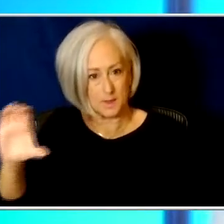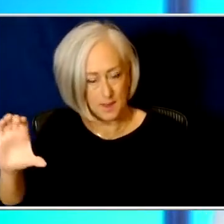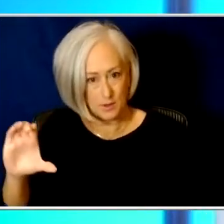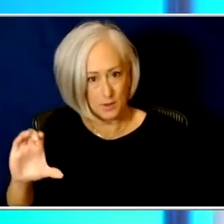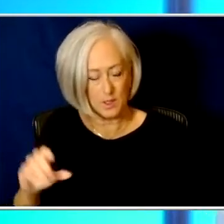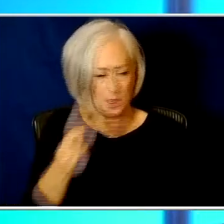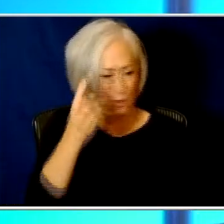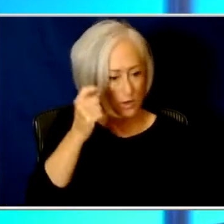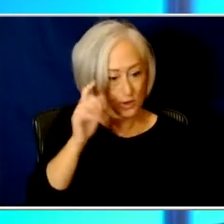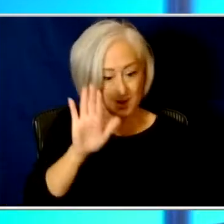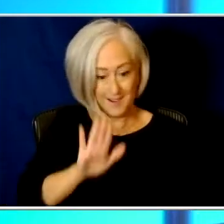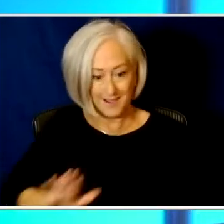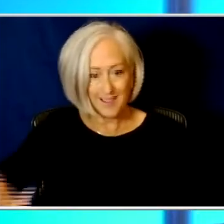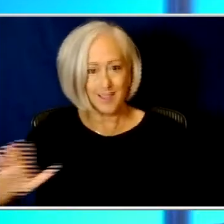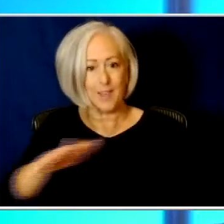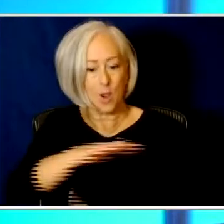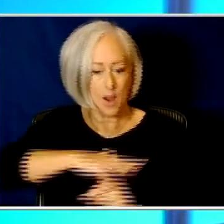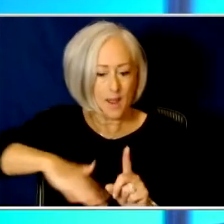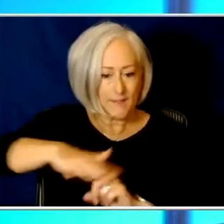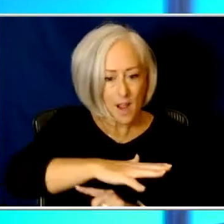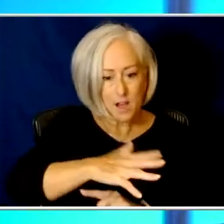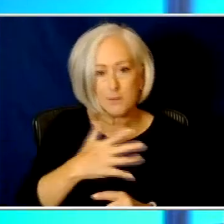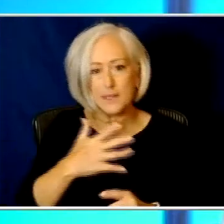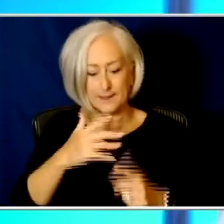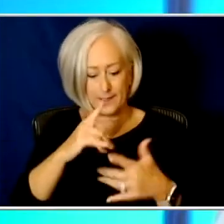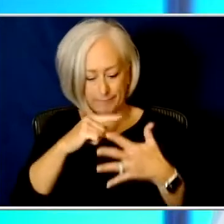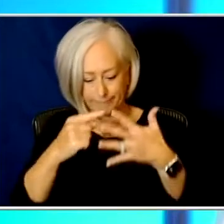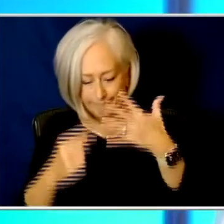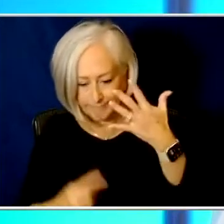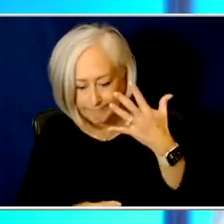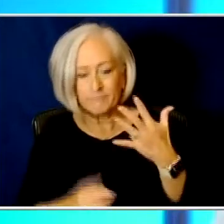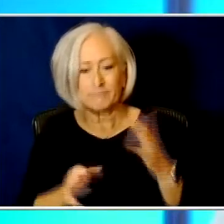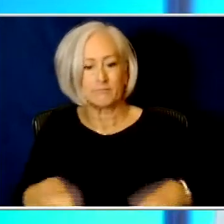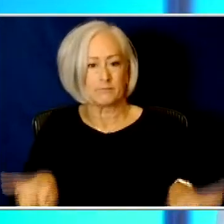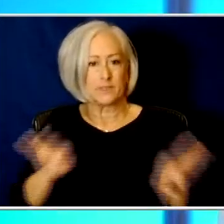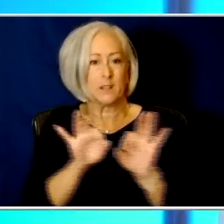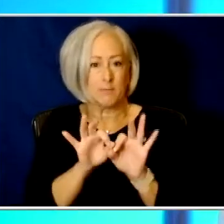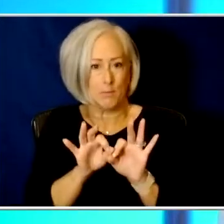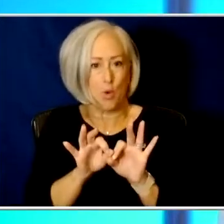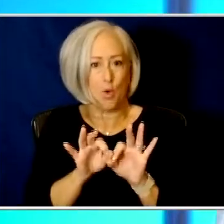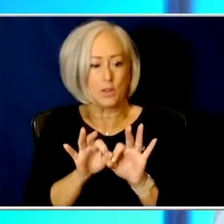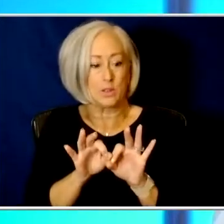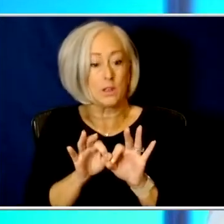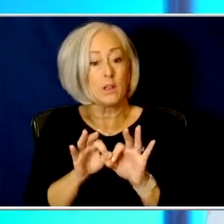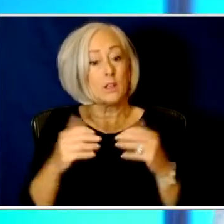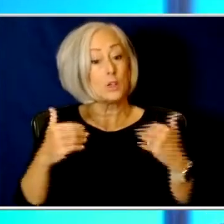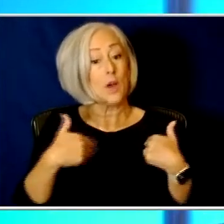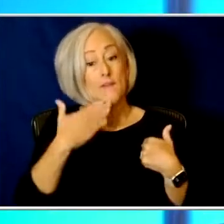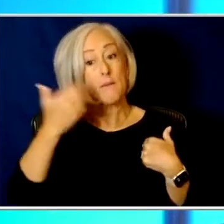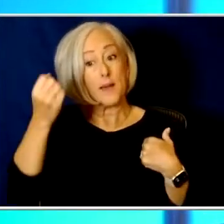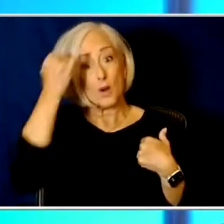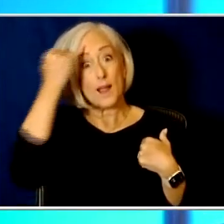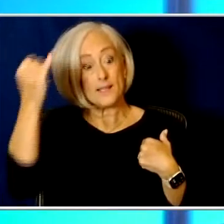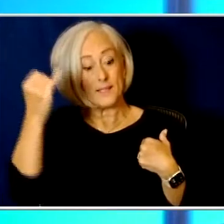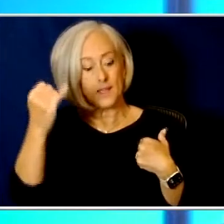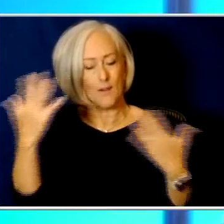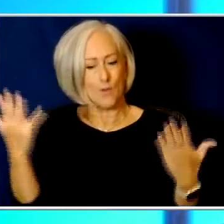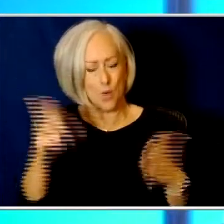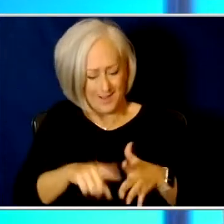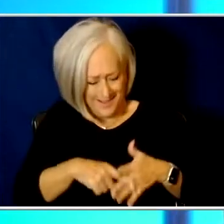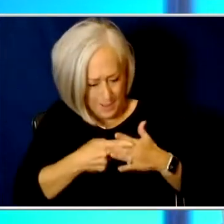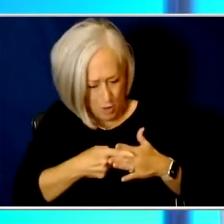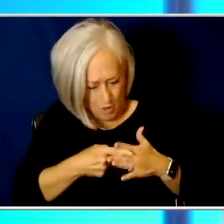other factors is critically important to not only having a better idea of what's driving these cancers,